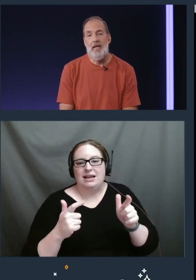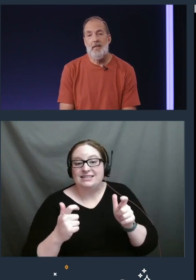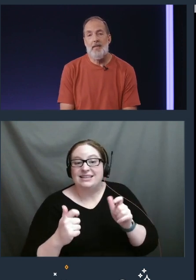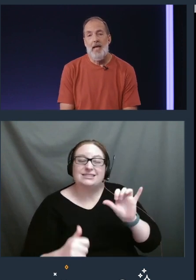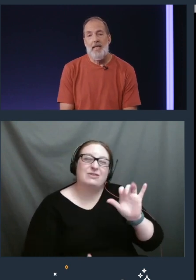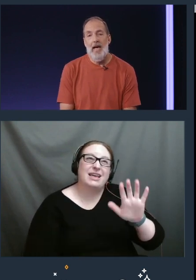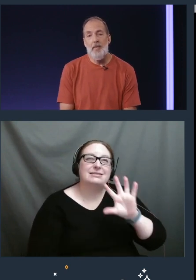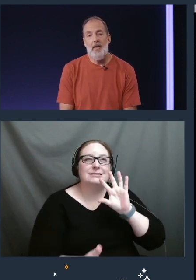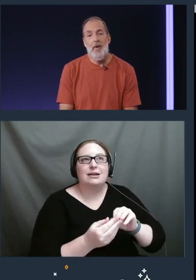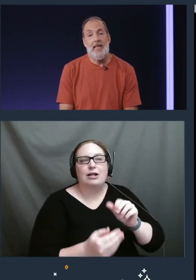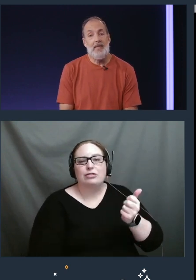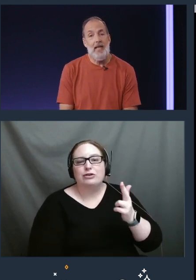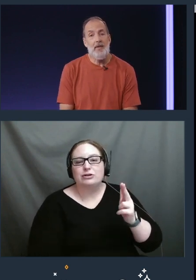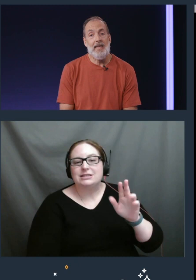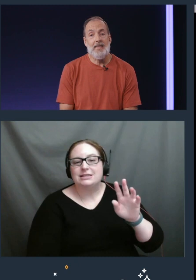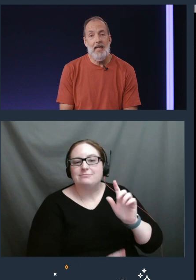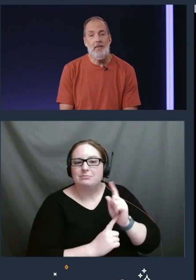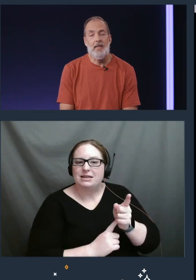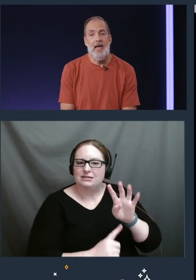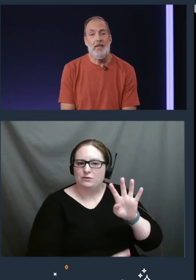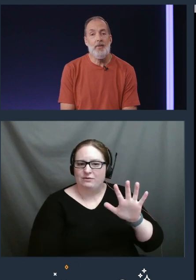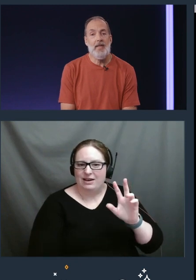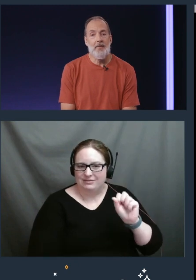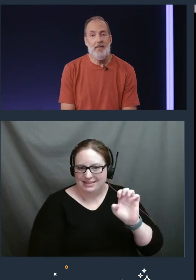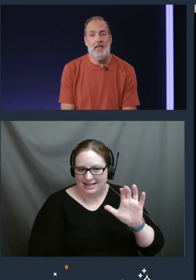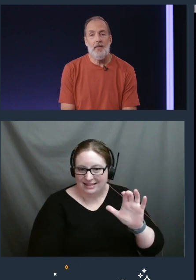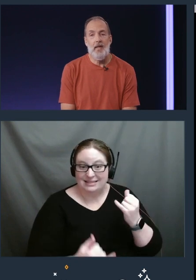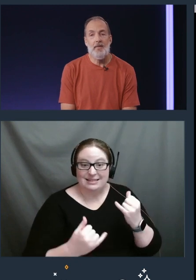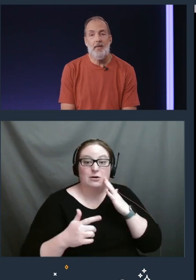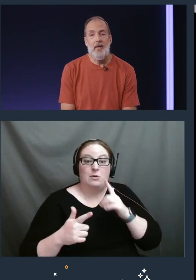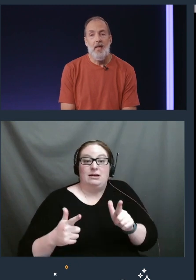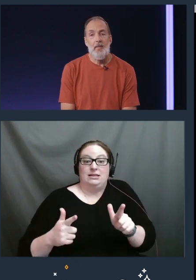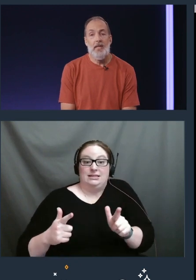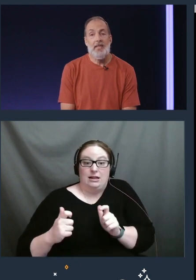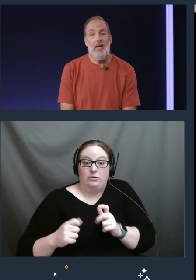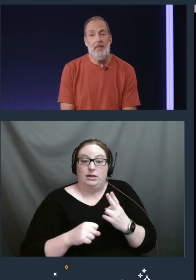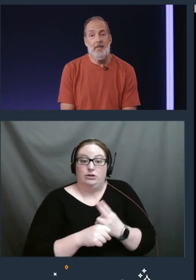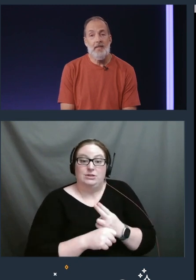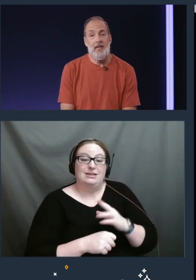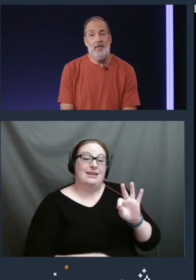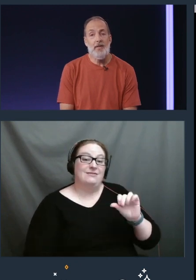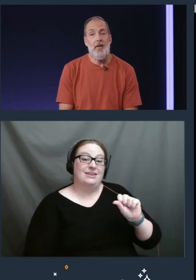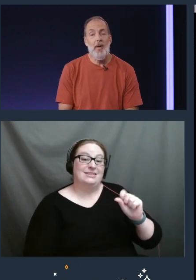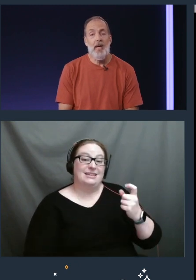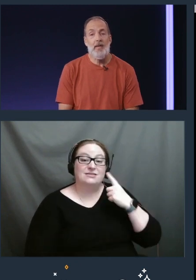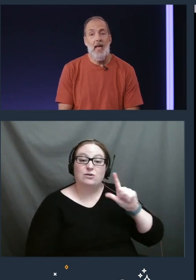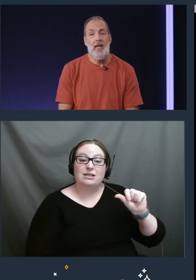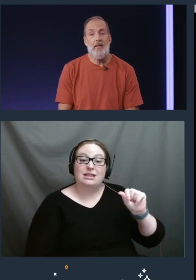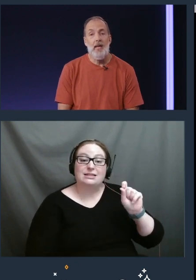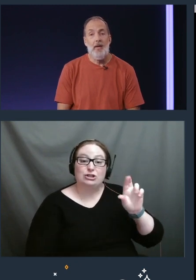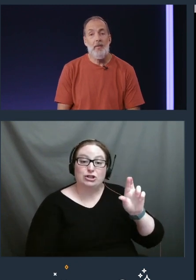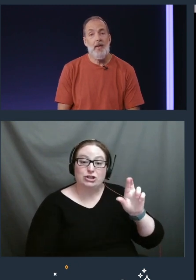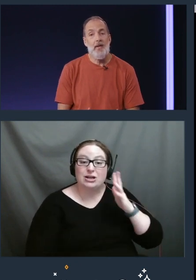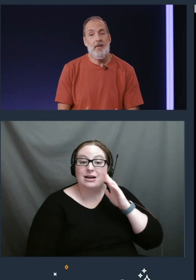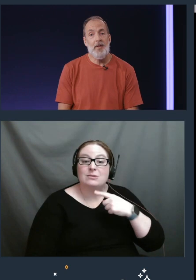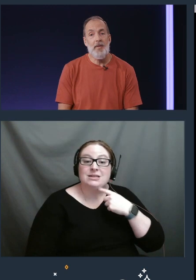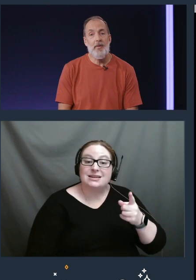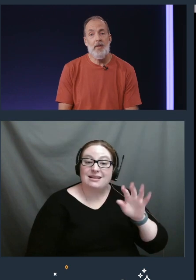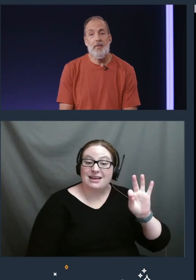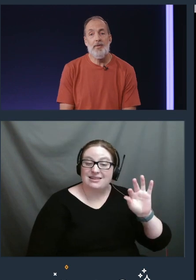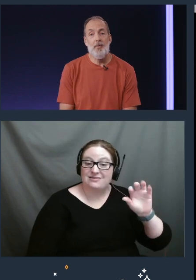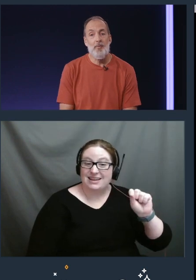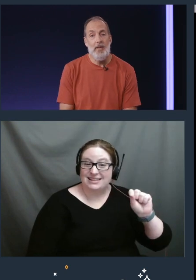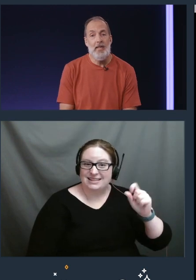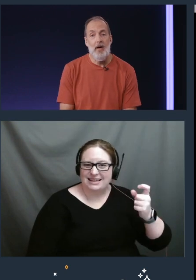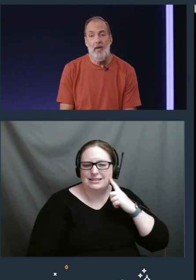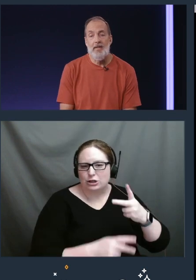45 seconds. Now I'm going to go ahead and accelerate that using FSX for Lustre. I'm going to tell FSX for Lustre to go ahead or the compute